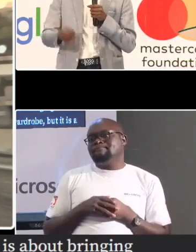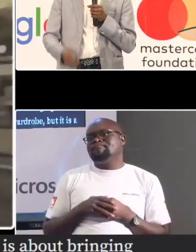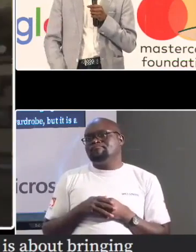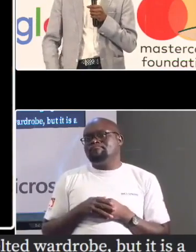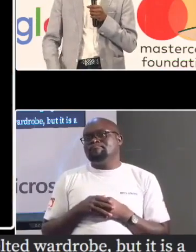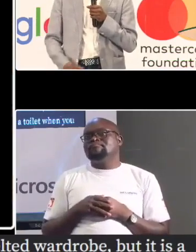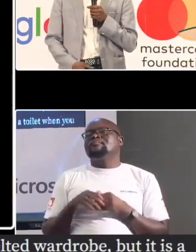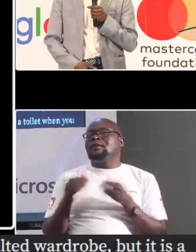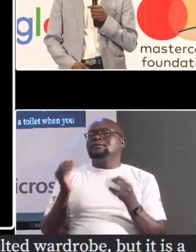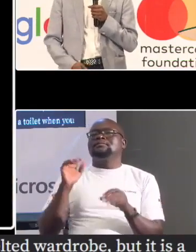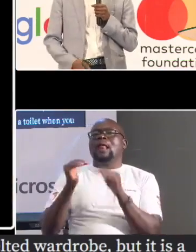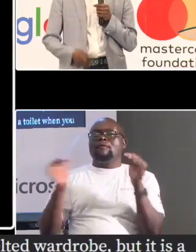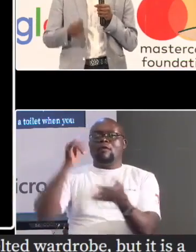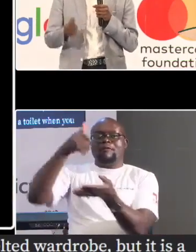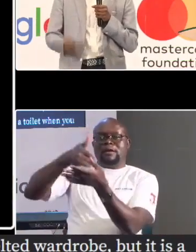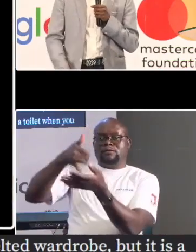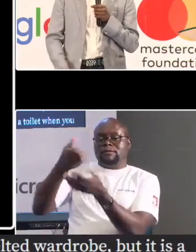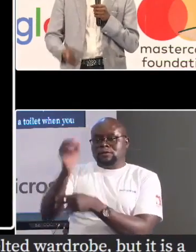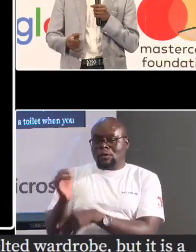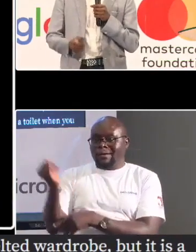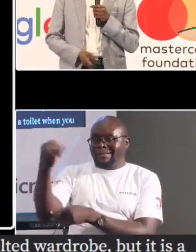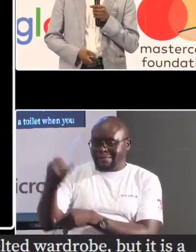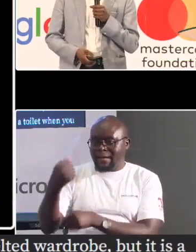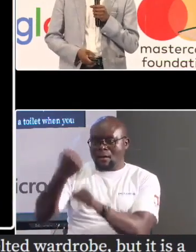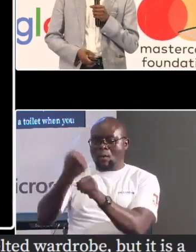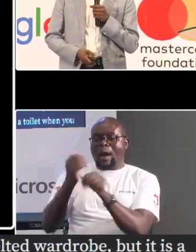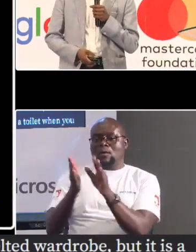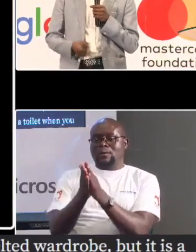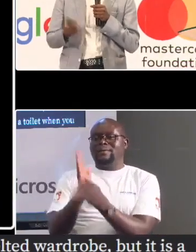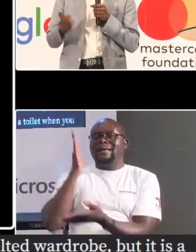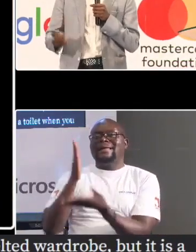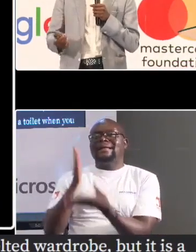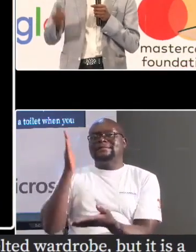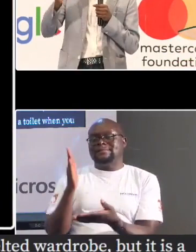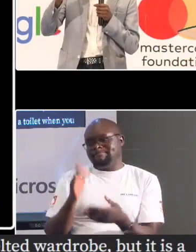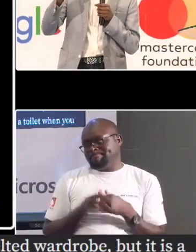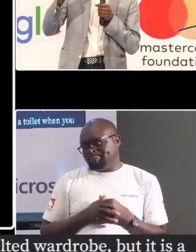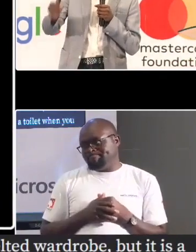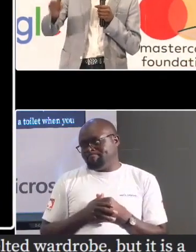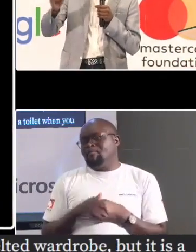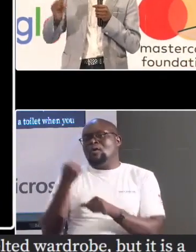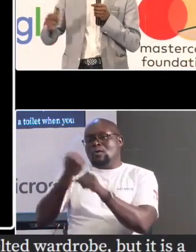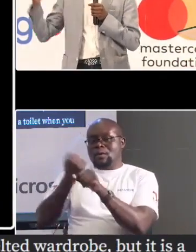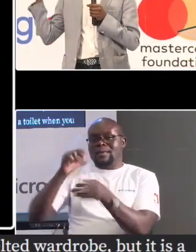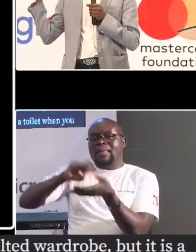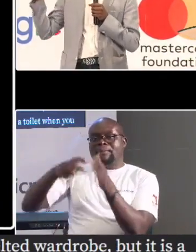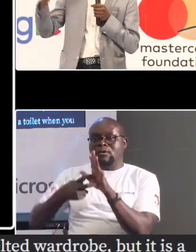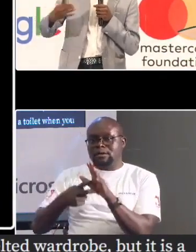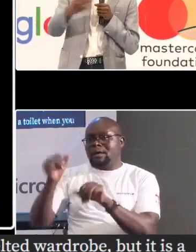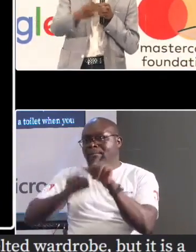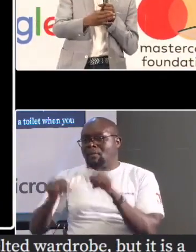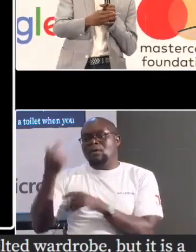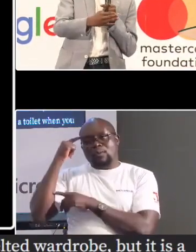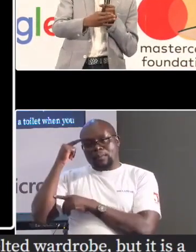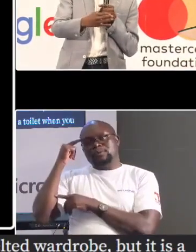that as a level of inclusivity. So design deals with reality. We're doing a project right now with